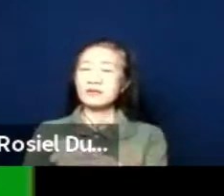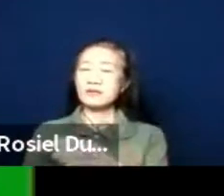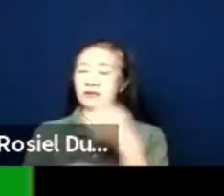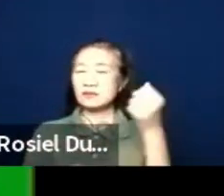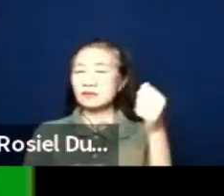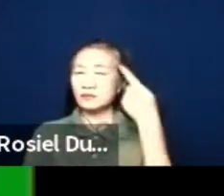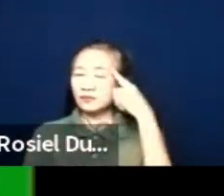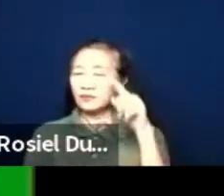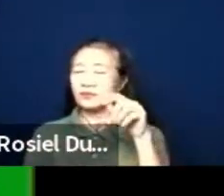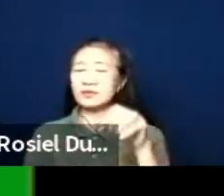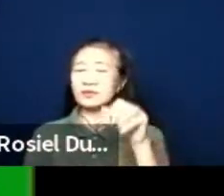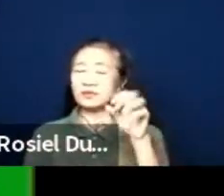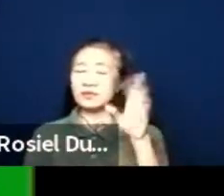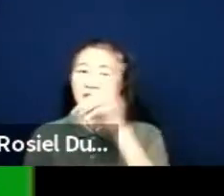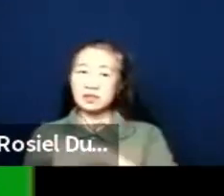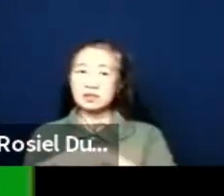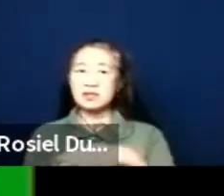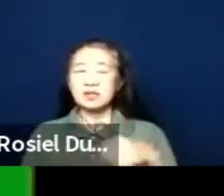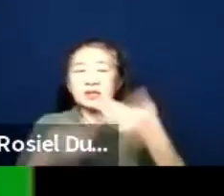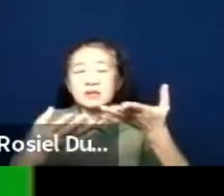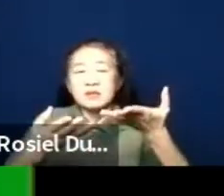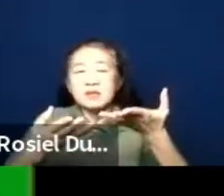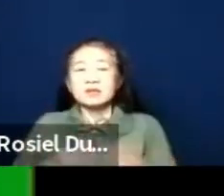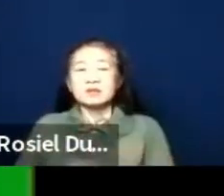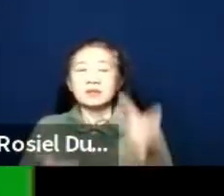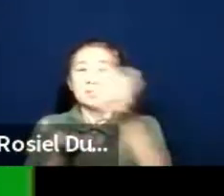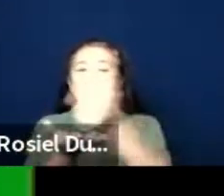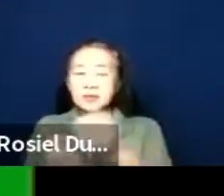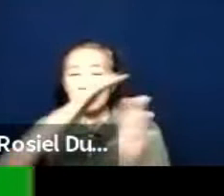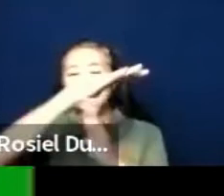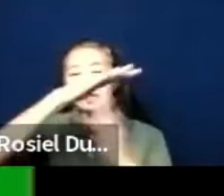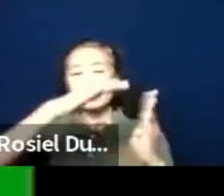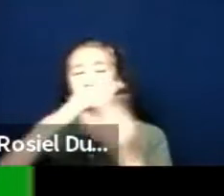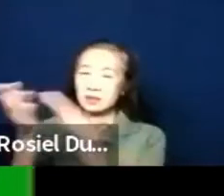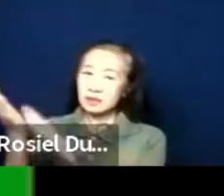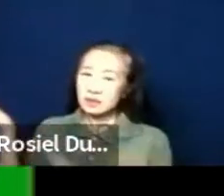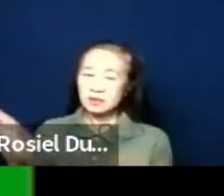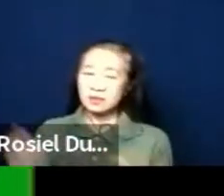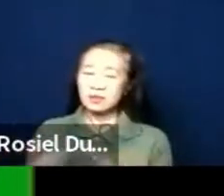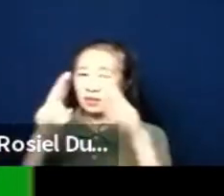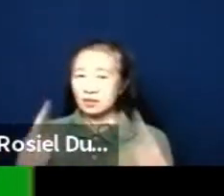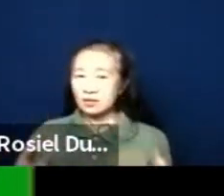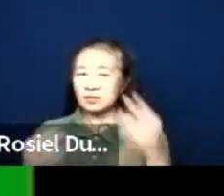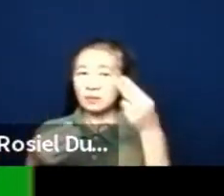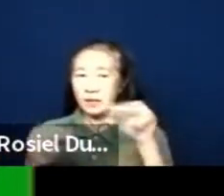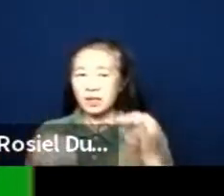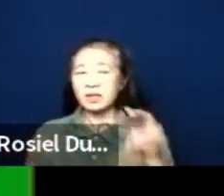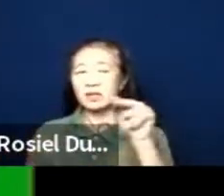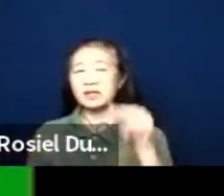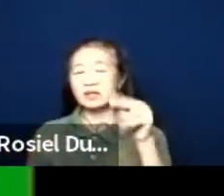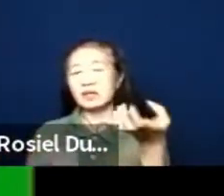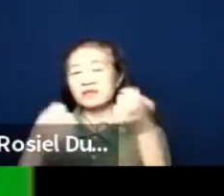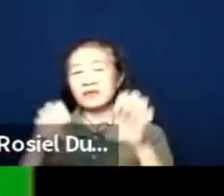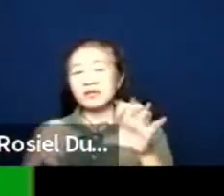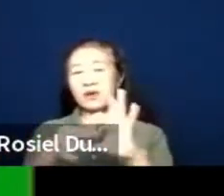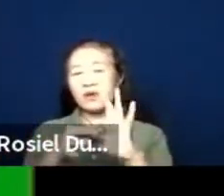days. A disaster supply kit is a collection of basic items your household may need in the event of